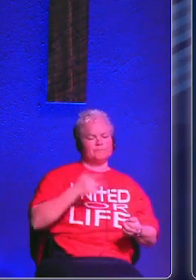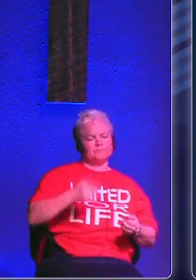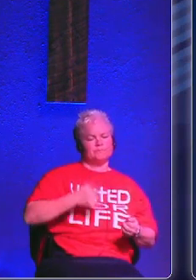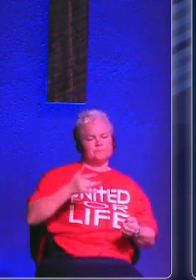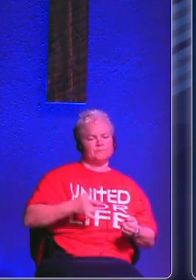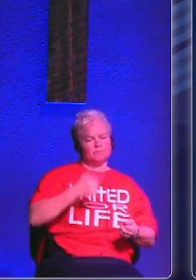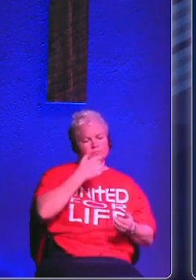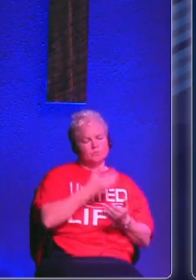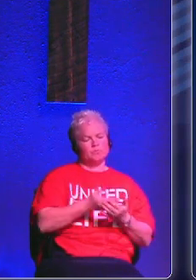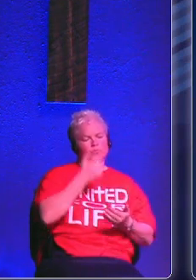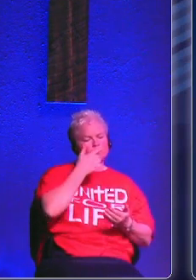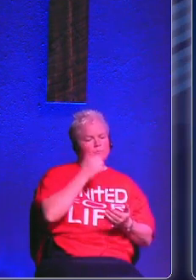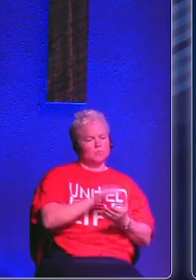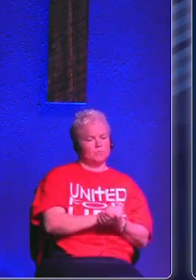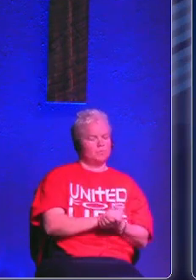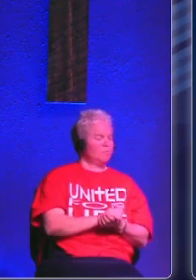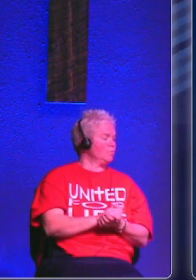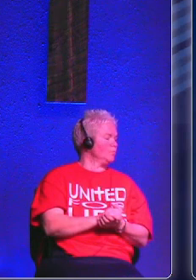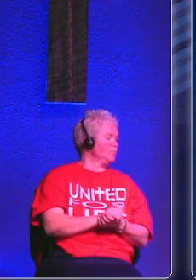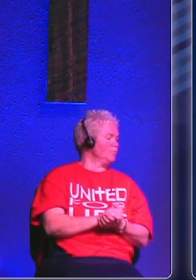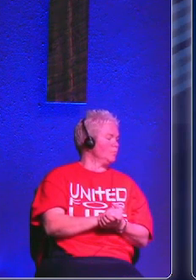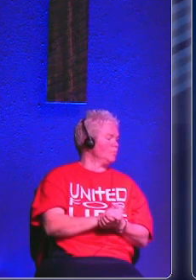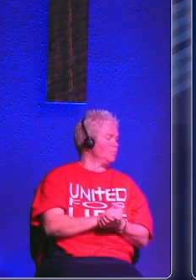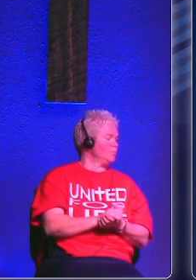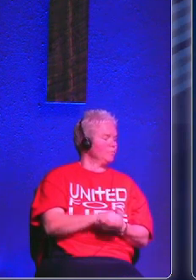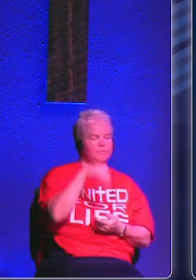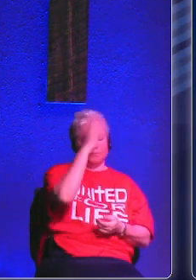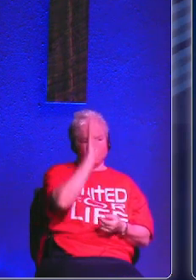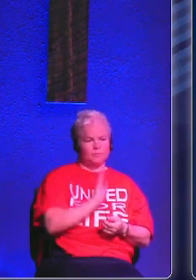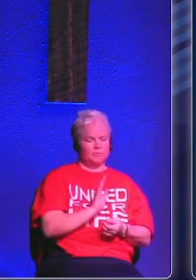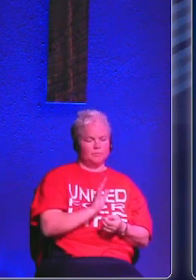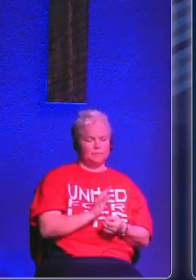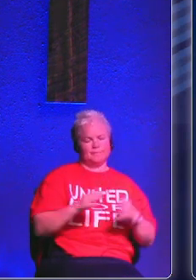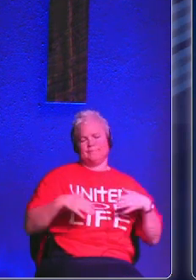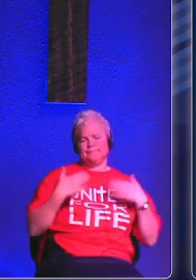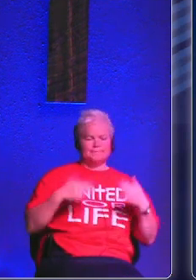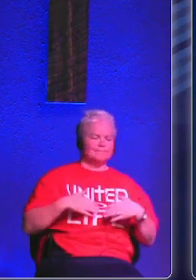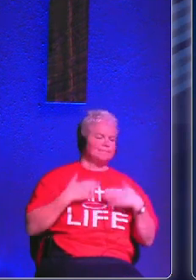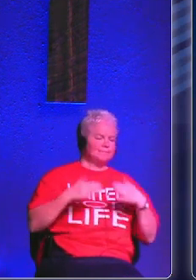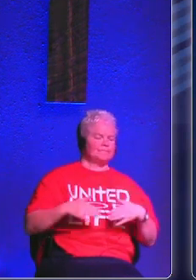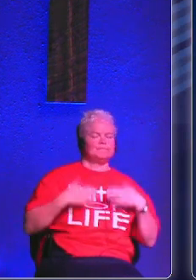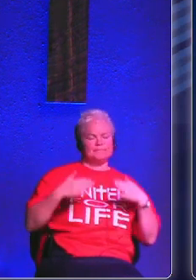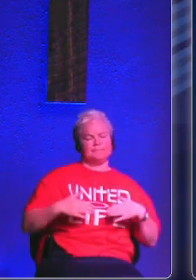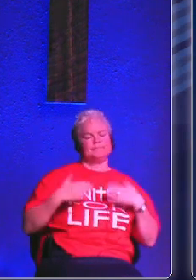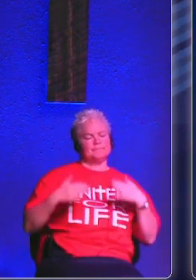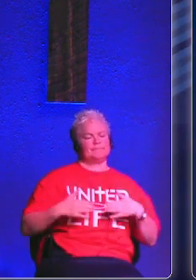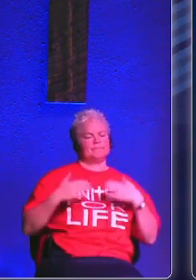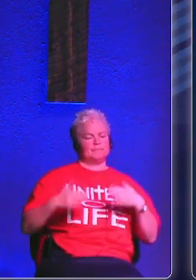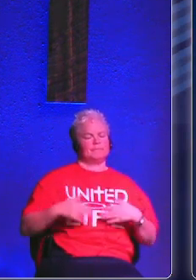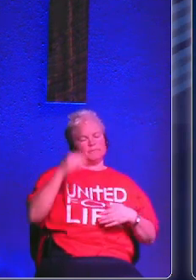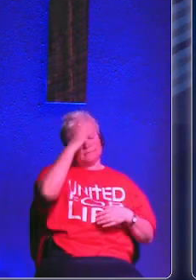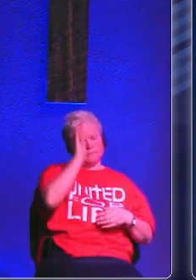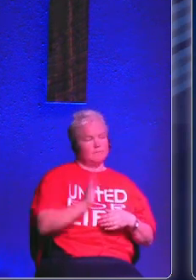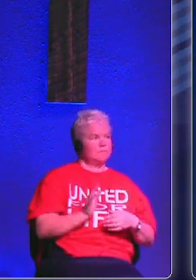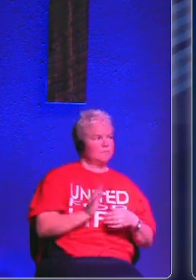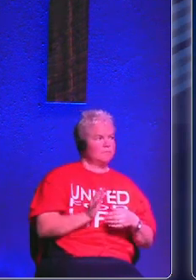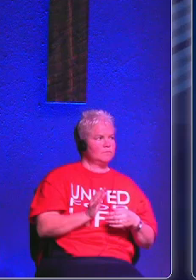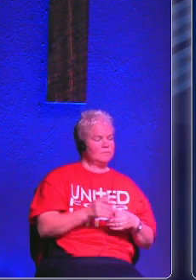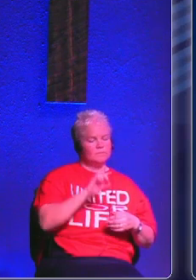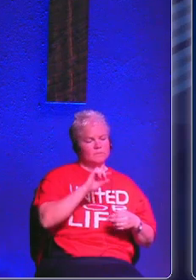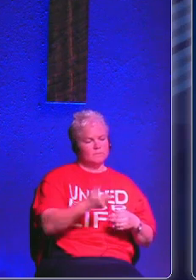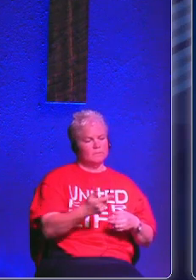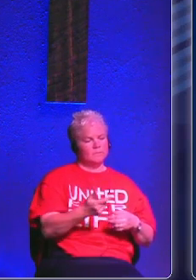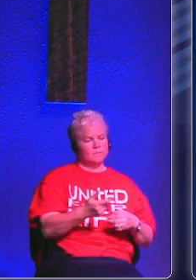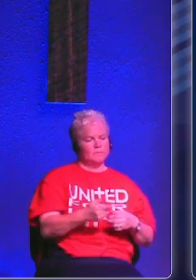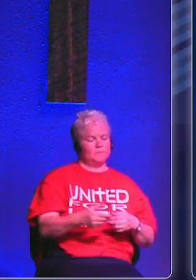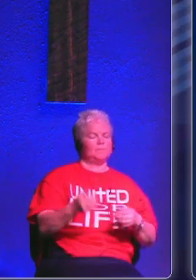They absolutely do. Do things to make God happy, whoever that God is to you, and then in